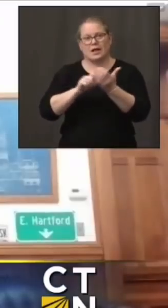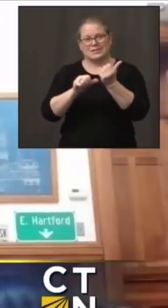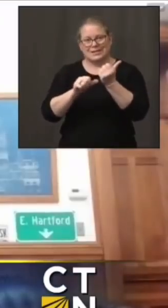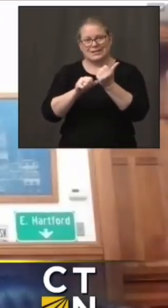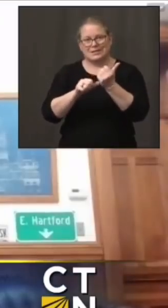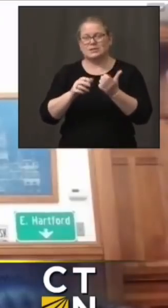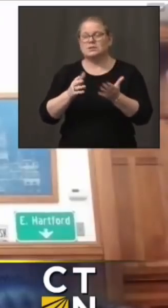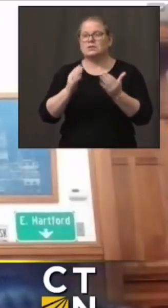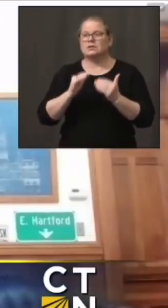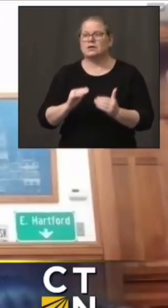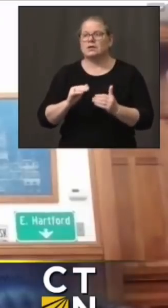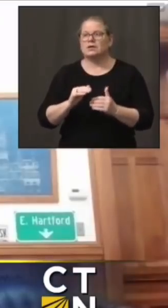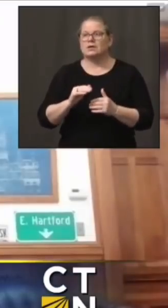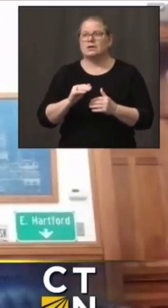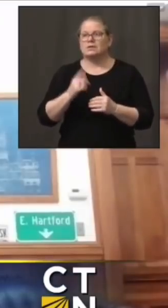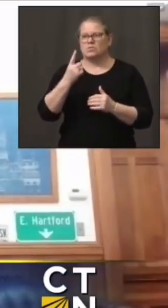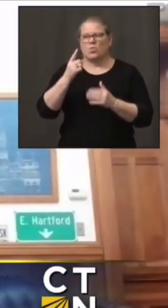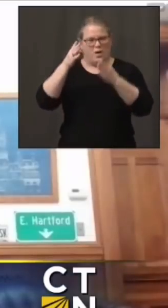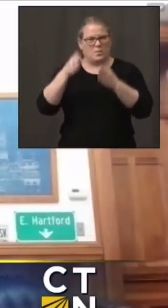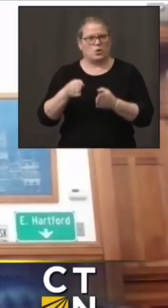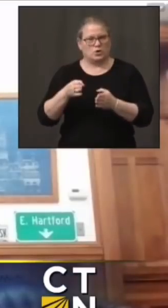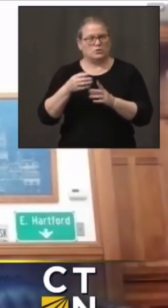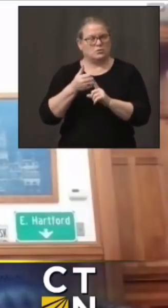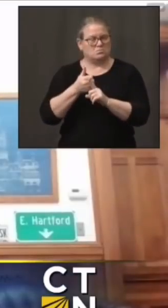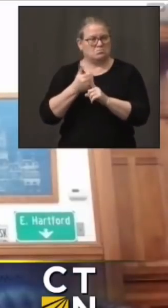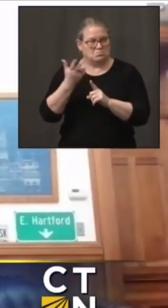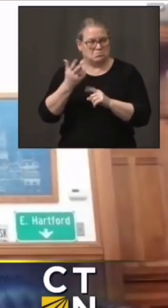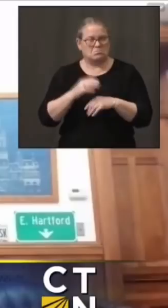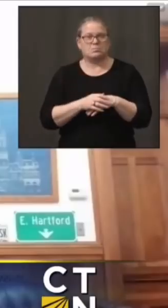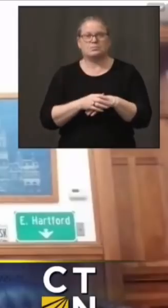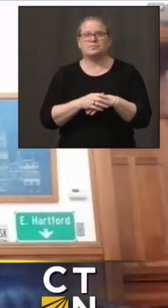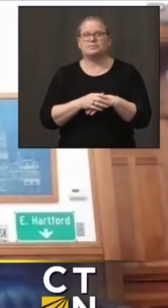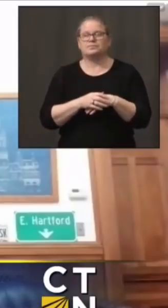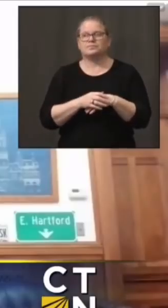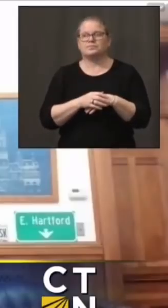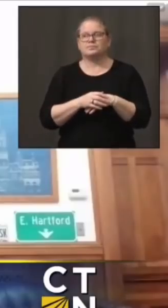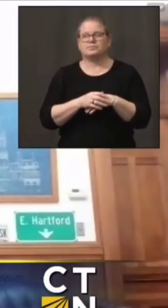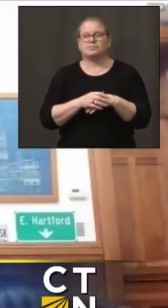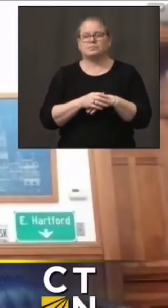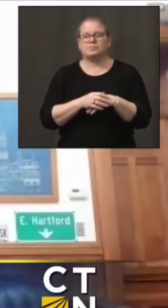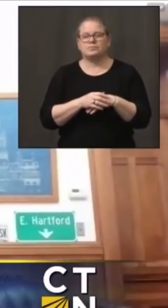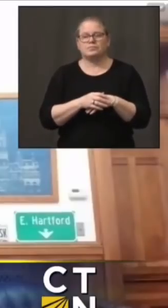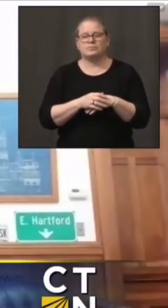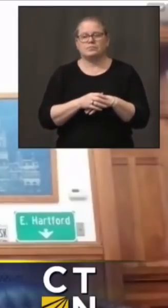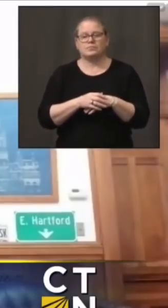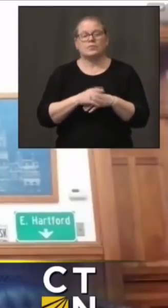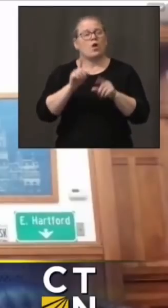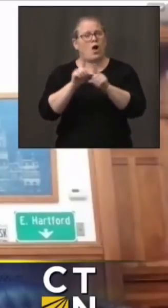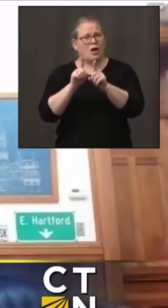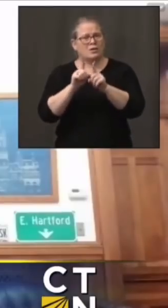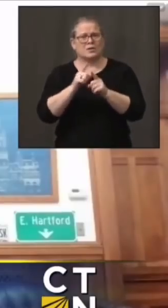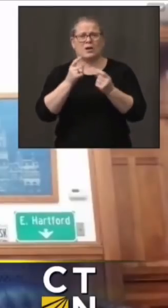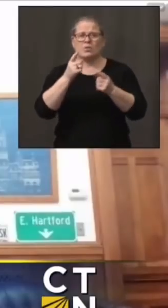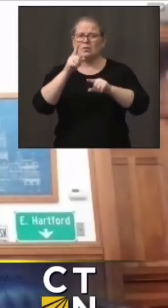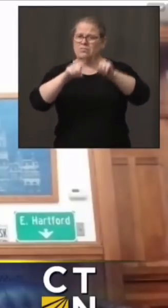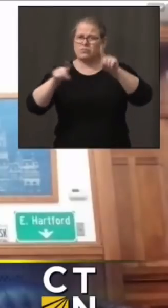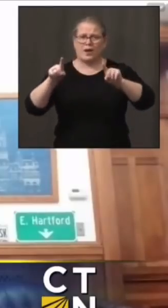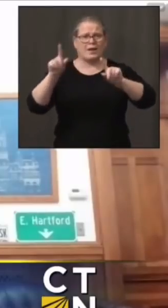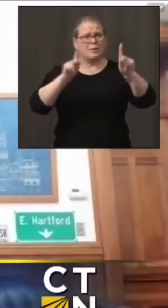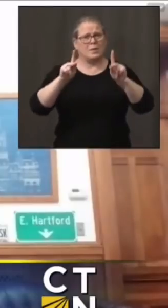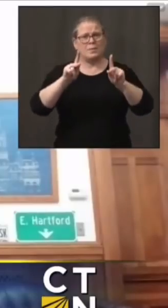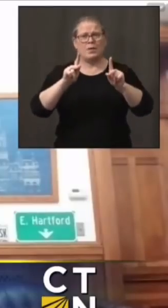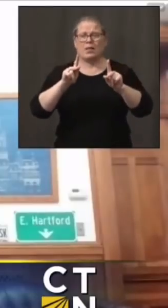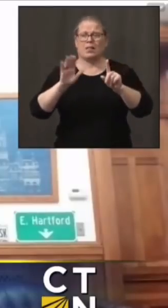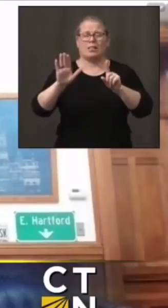I would say that would be one particular individual. In addition, of course, we have many various individuals from the healthcare